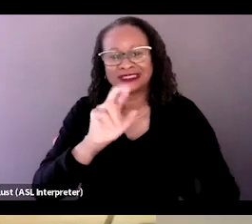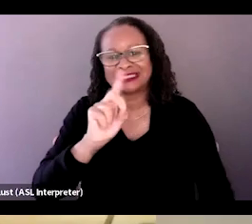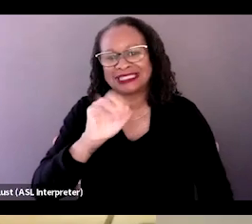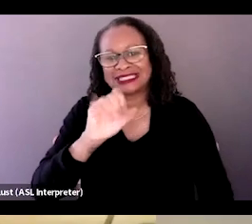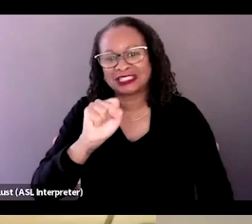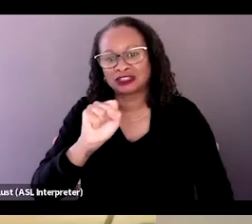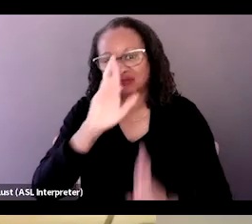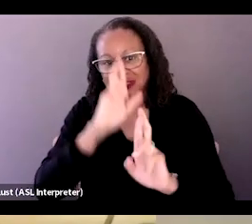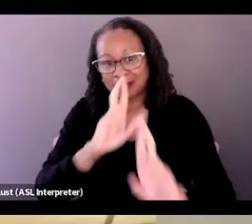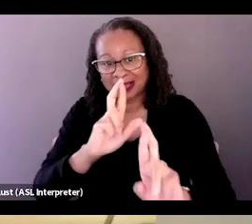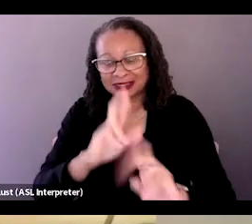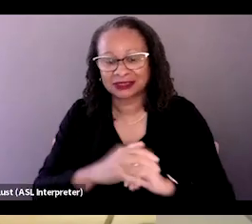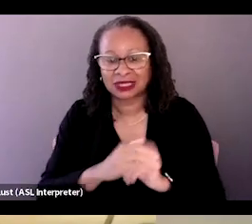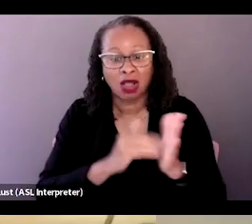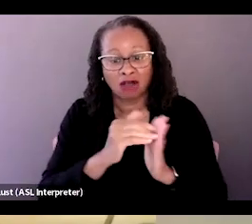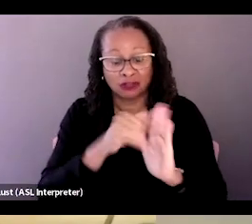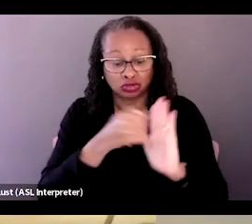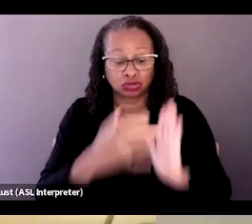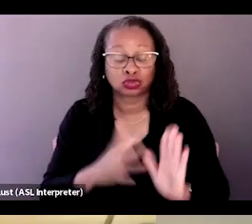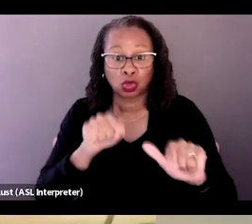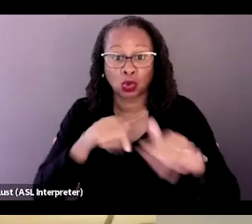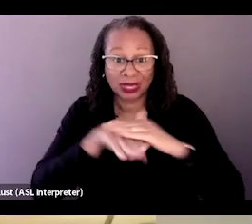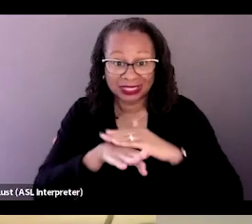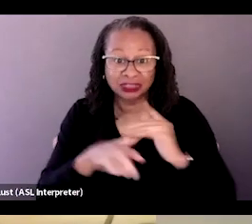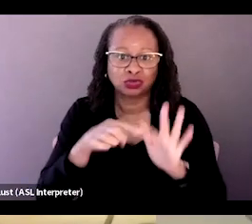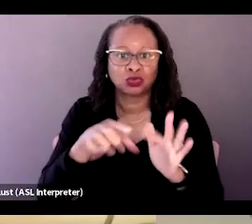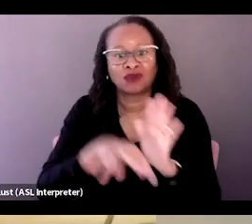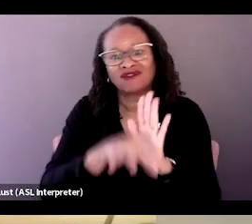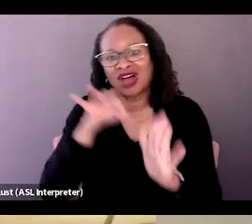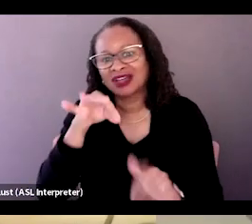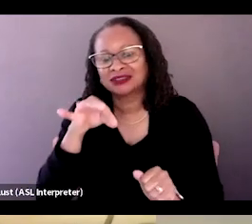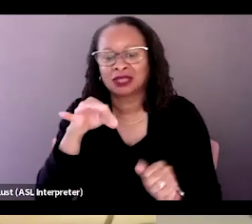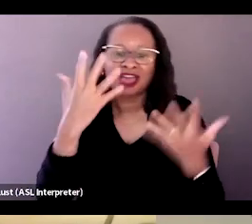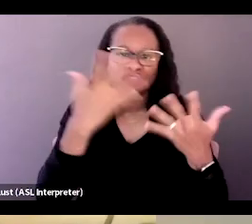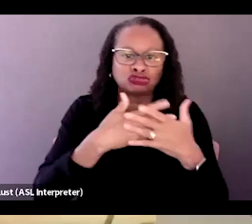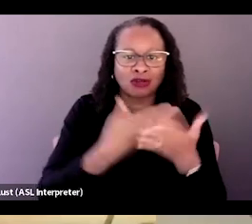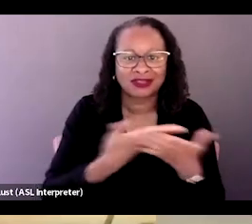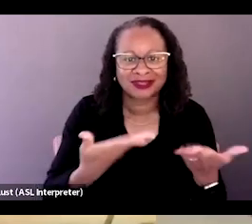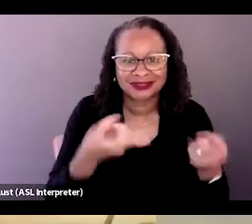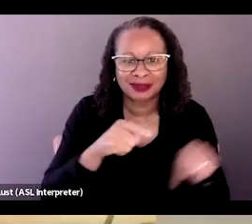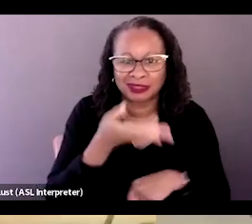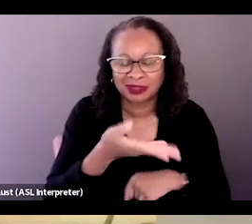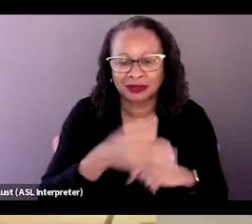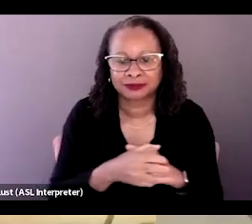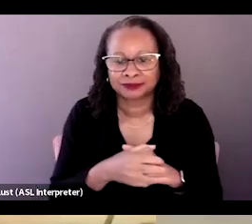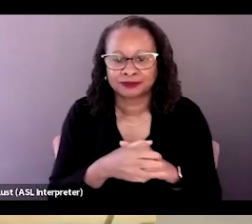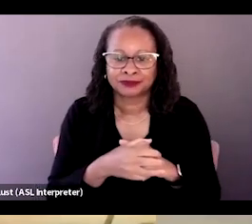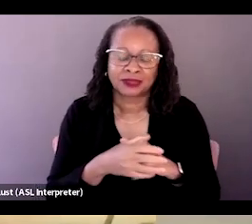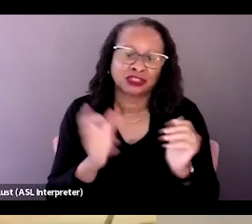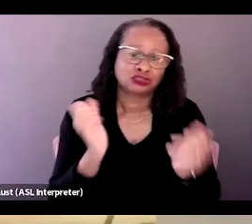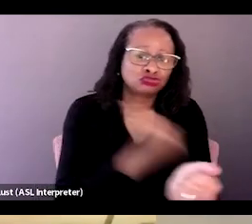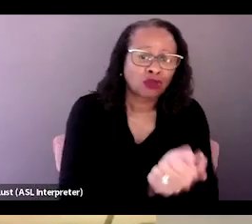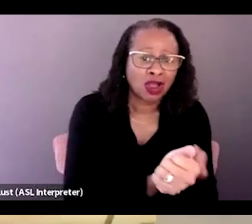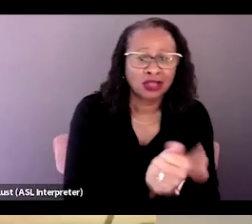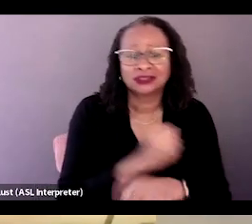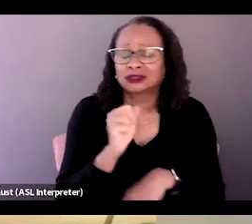often the journalists go in just to find the dark side, the drugs, or what happened in the